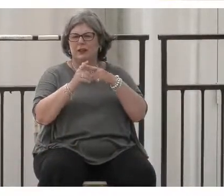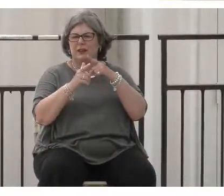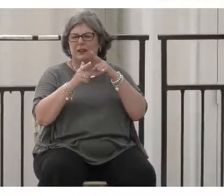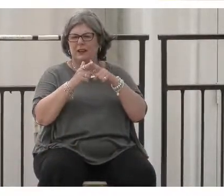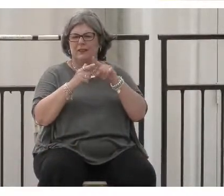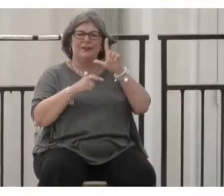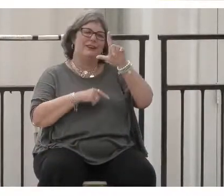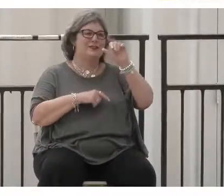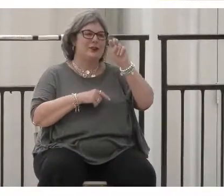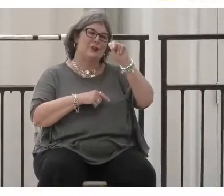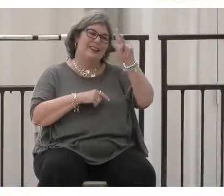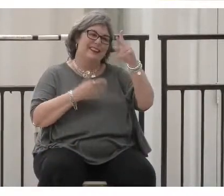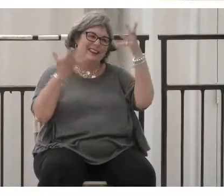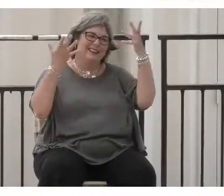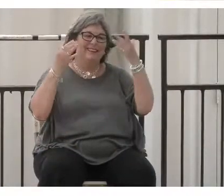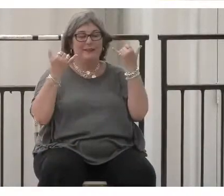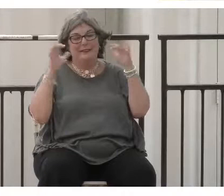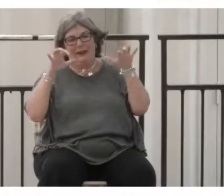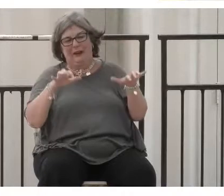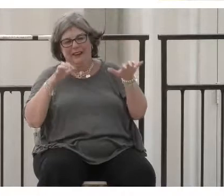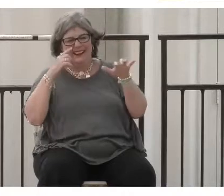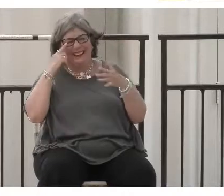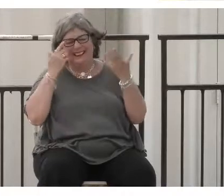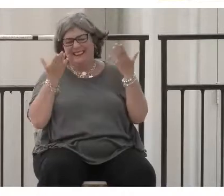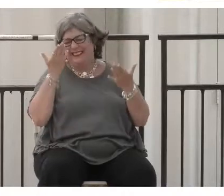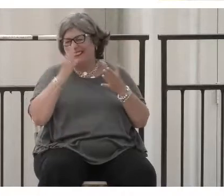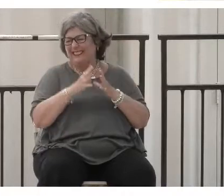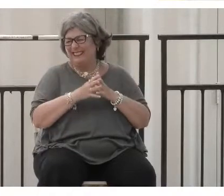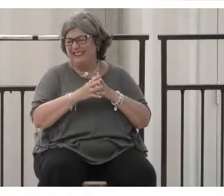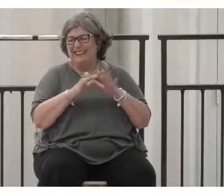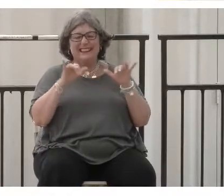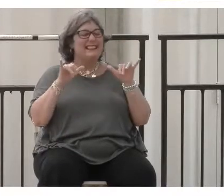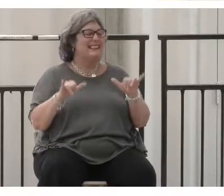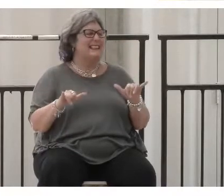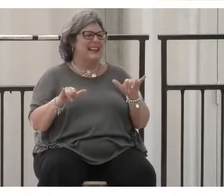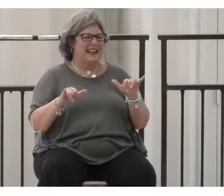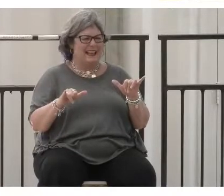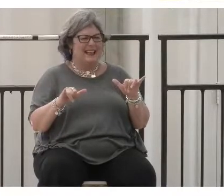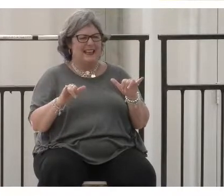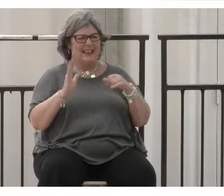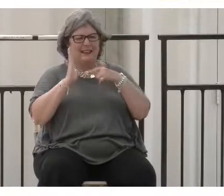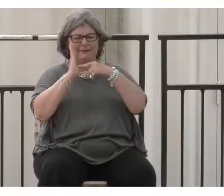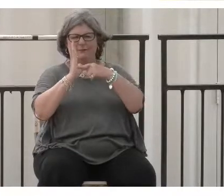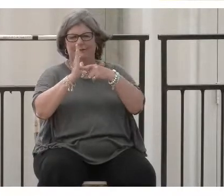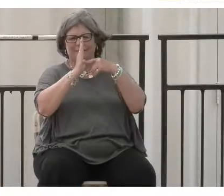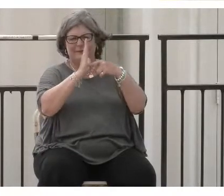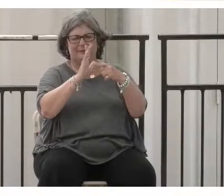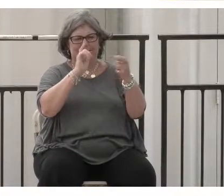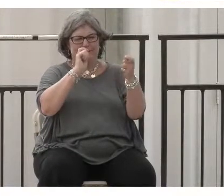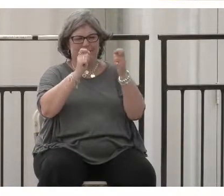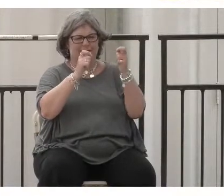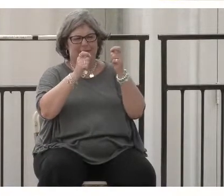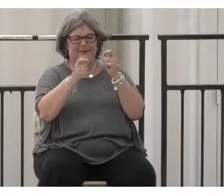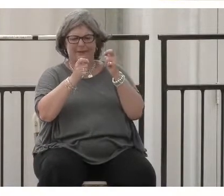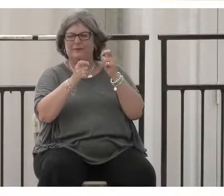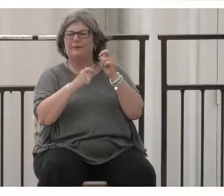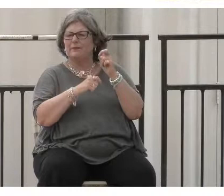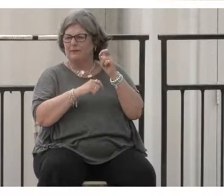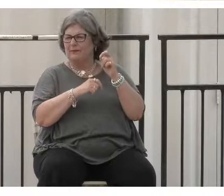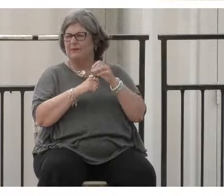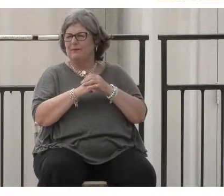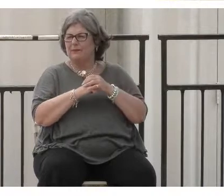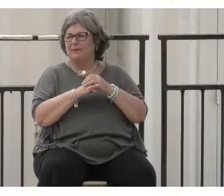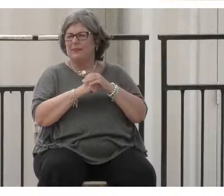Alain. Yeah. And the same thing for the modulus, they use augmented reality. So there